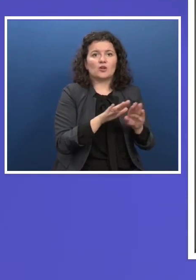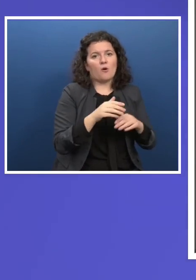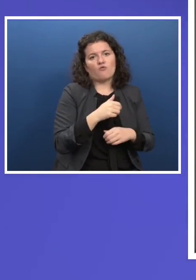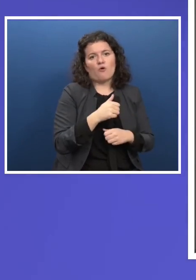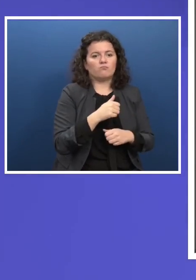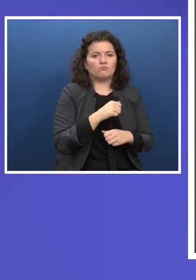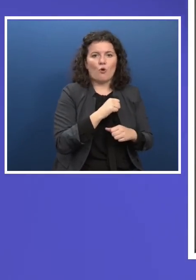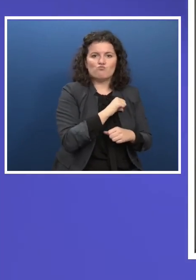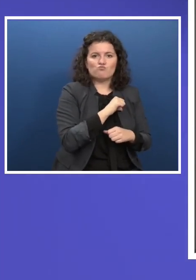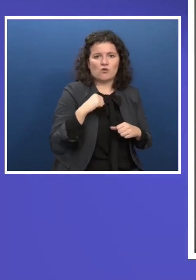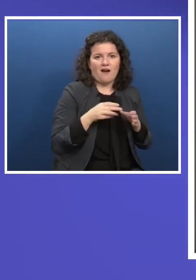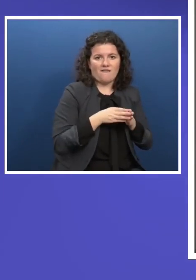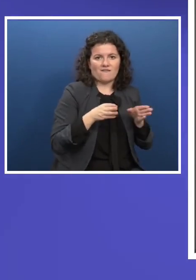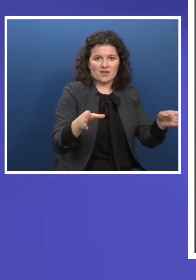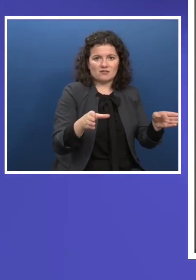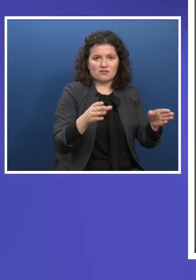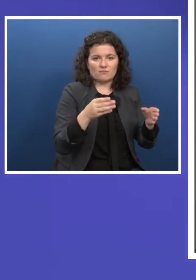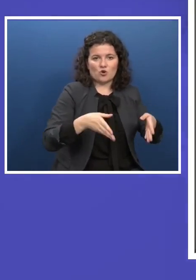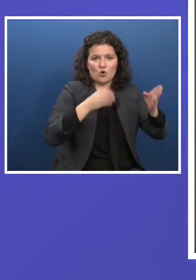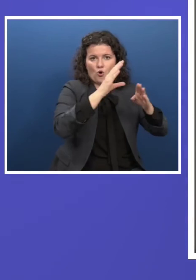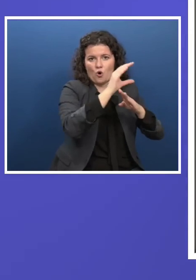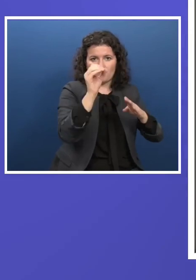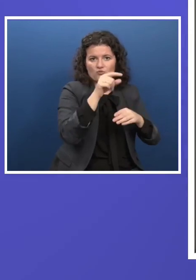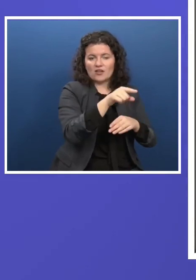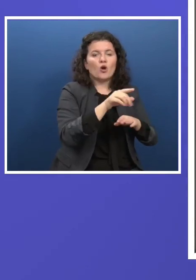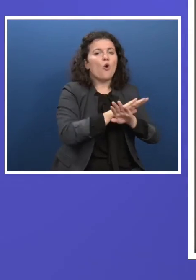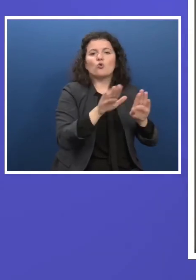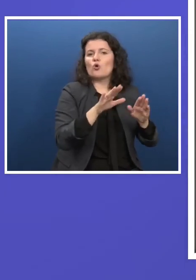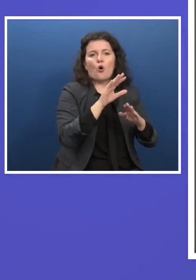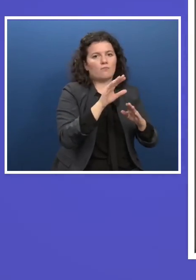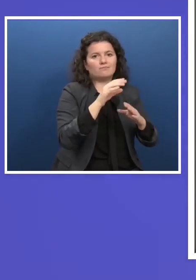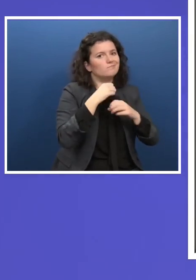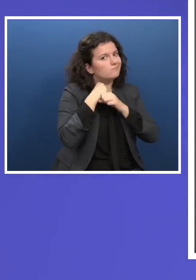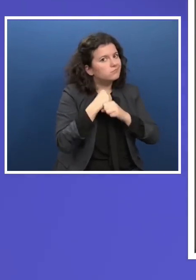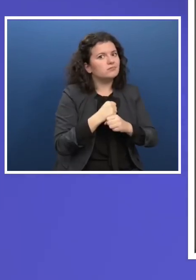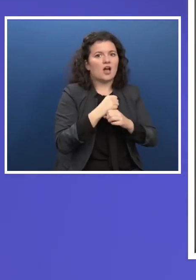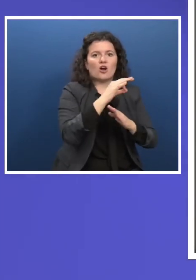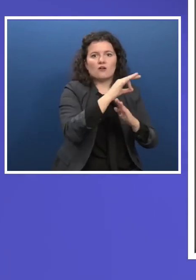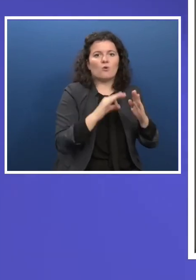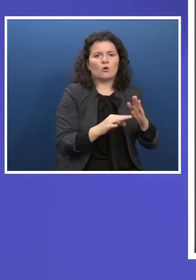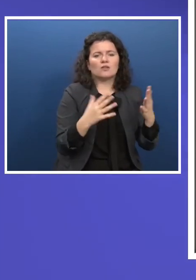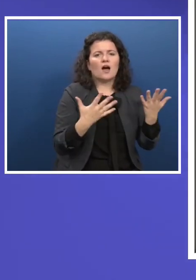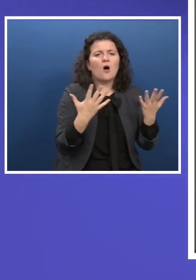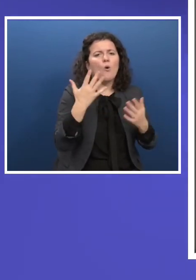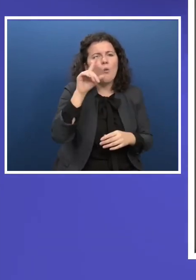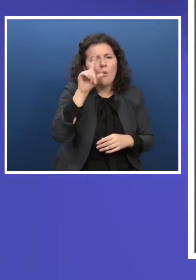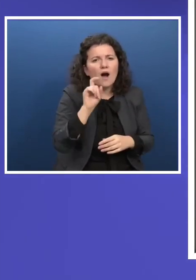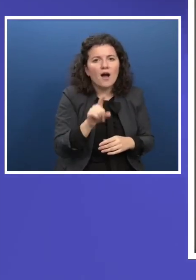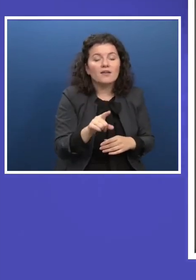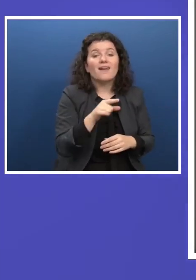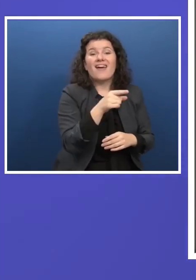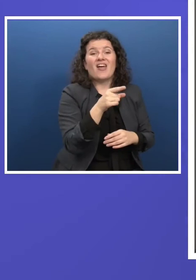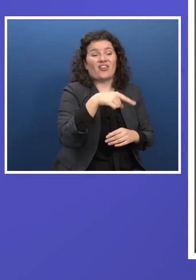and in them executive boards has been that there is really an